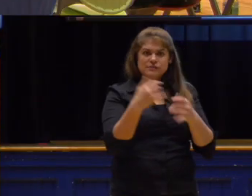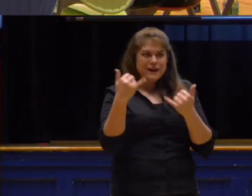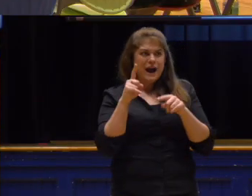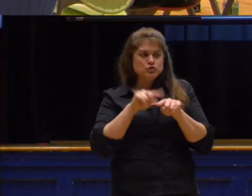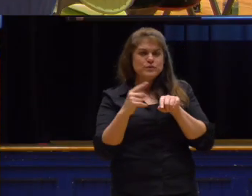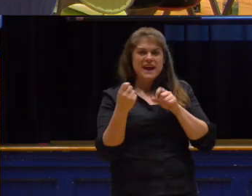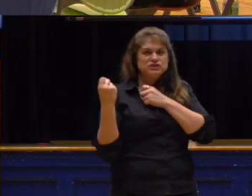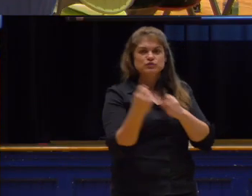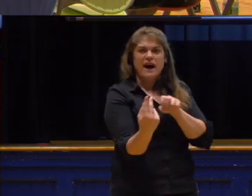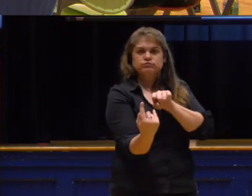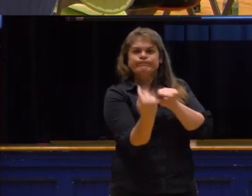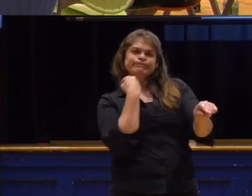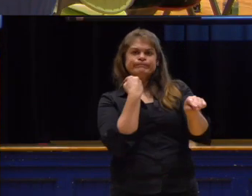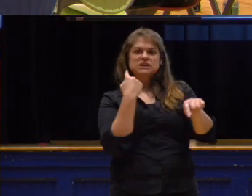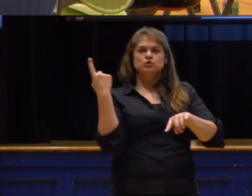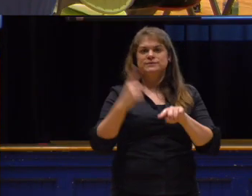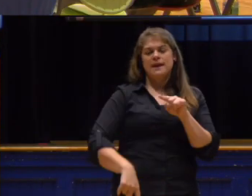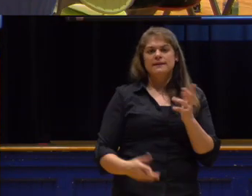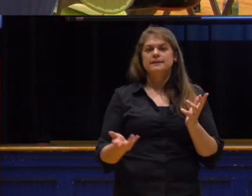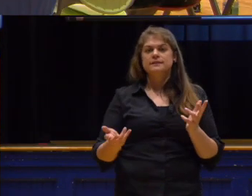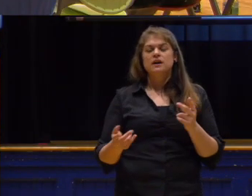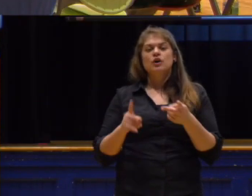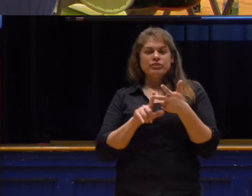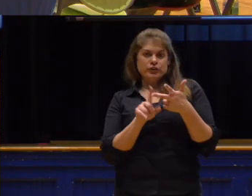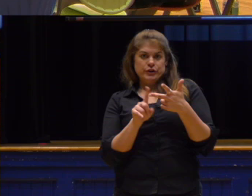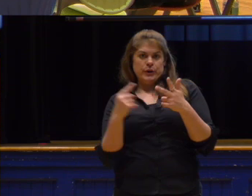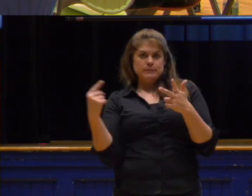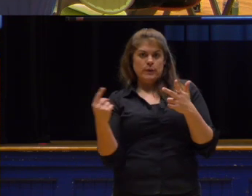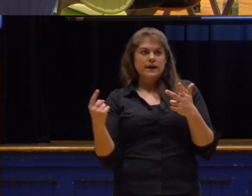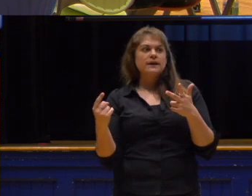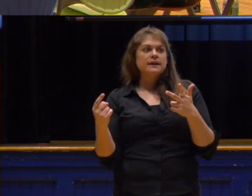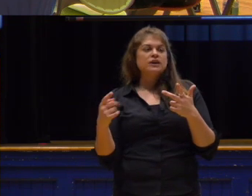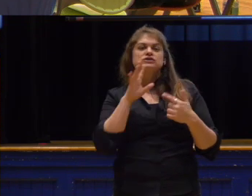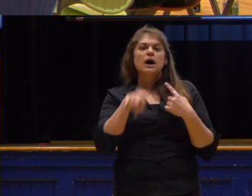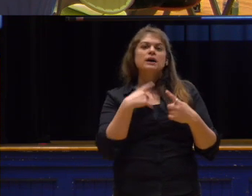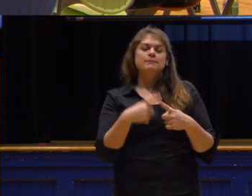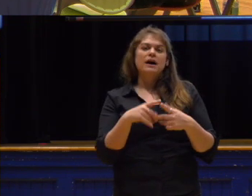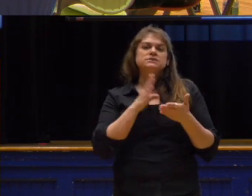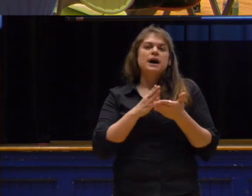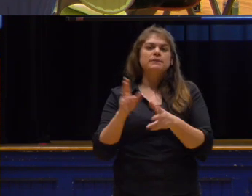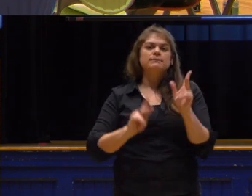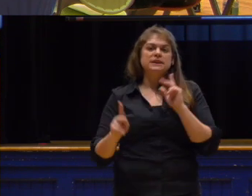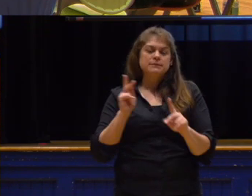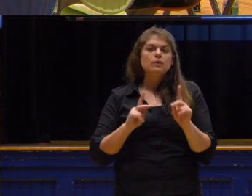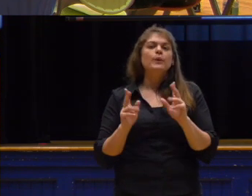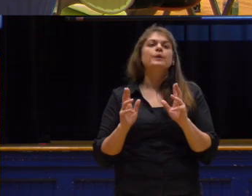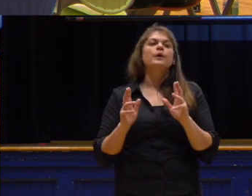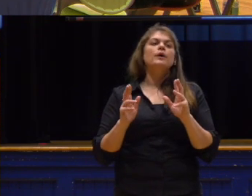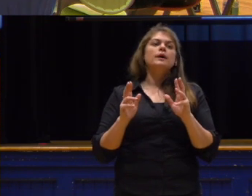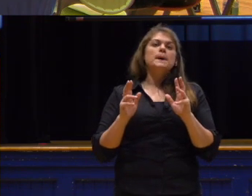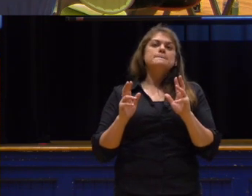cannot now get down there with 2 cars. And the third point is, you're talking about stopping people going